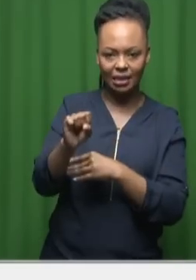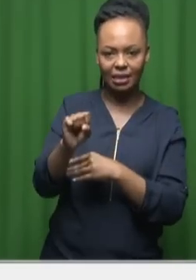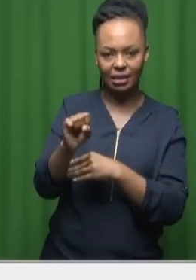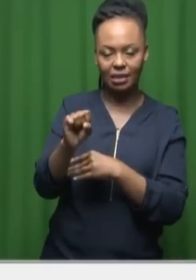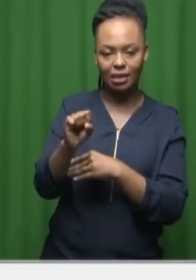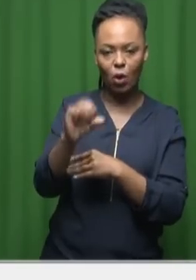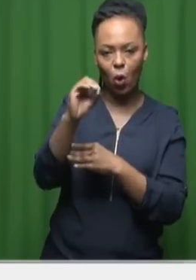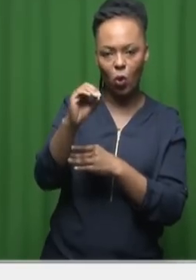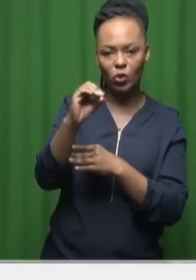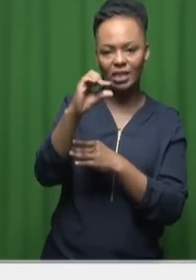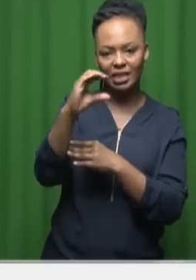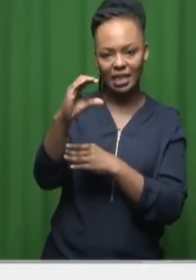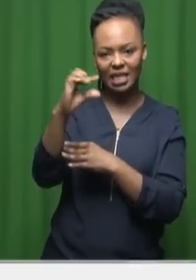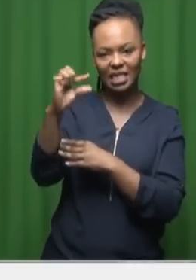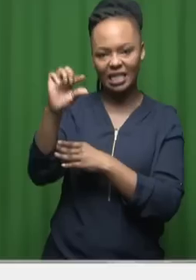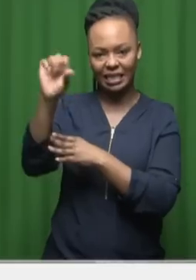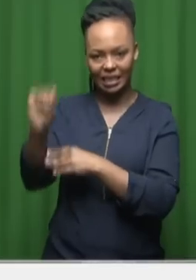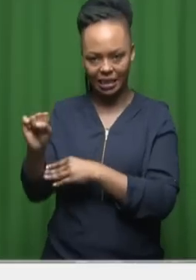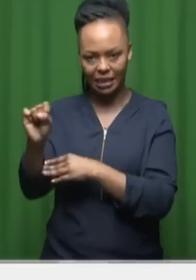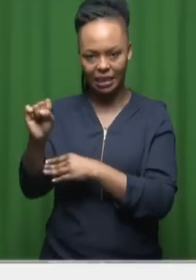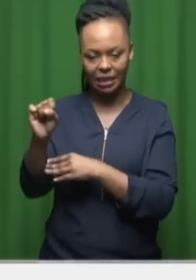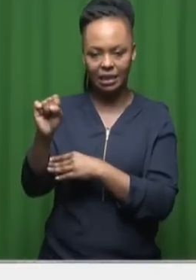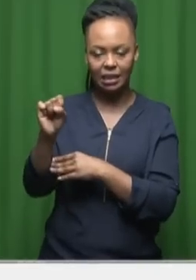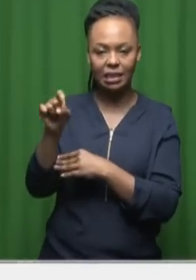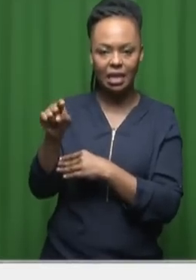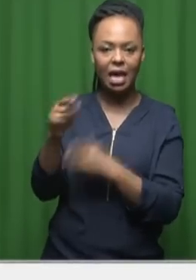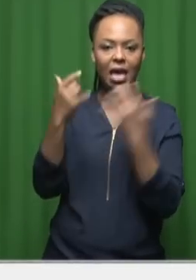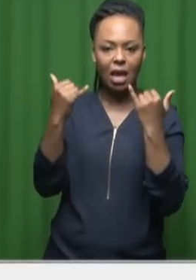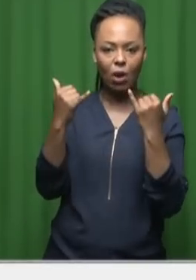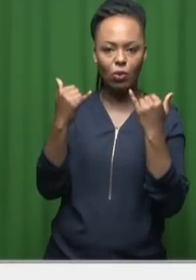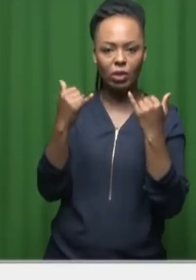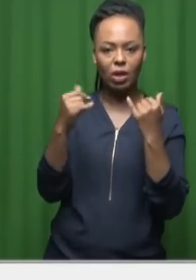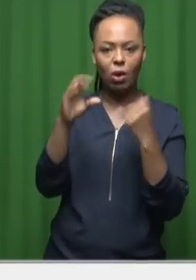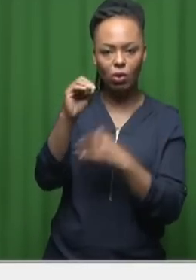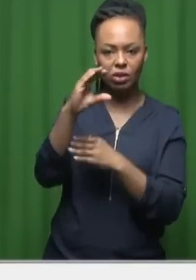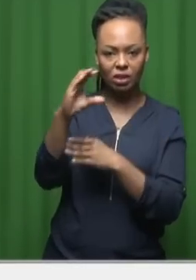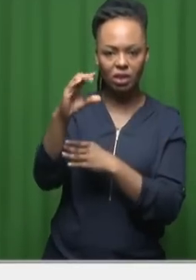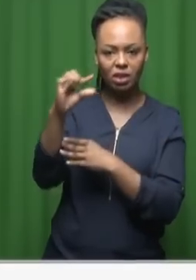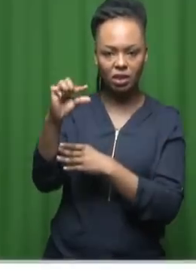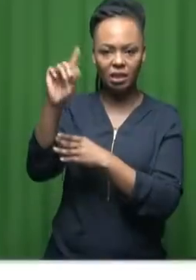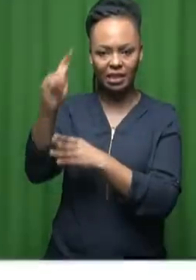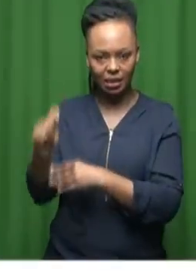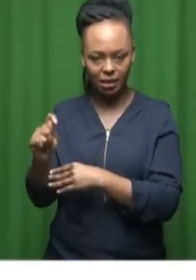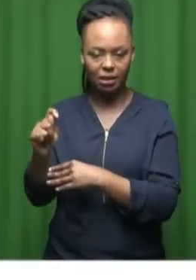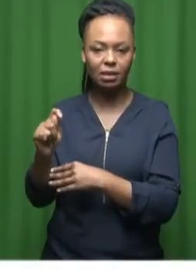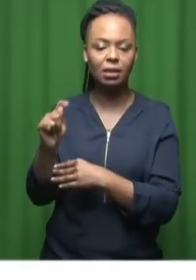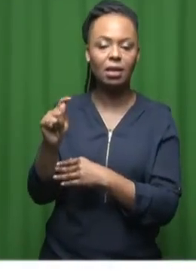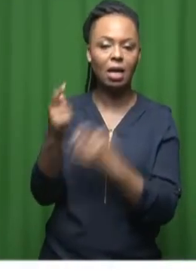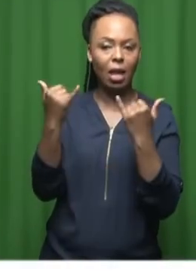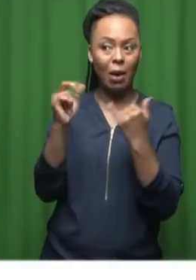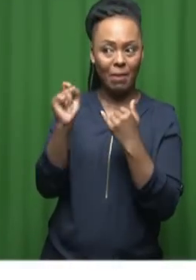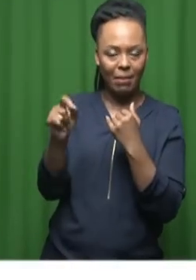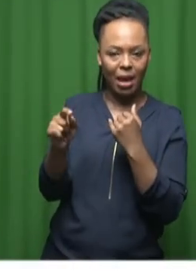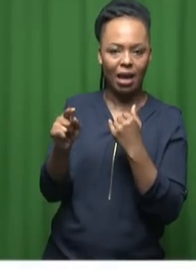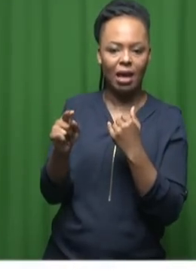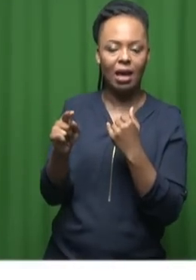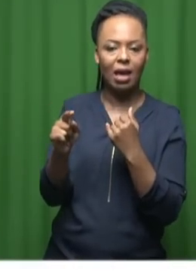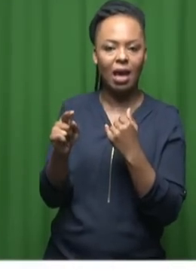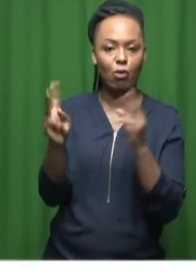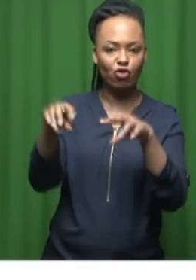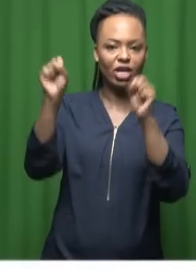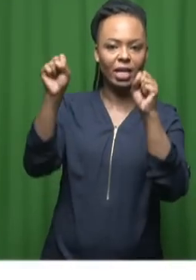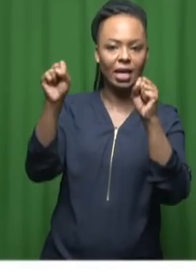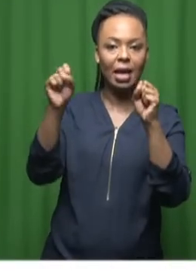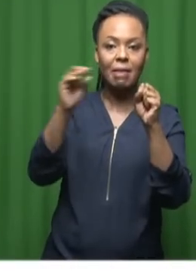OCGTs, that run on diesel. There's the OCGTs. Now, there's a problem with this, and